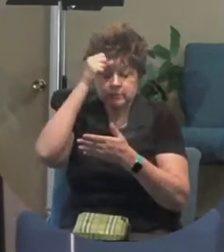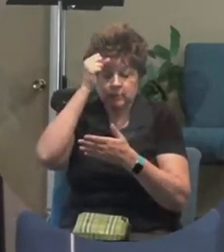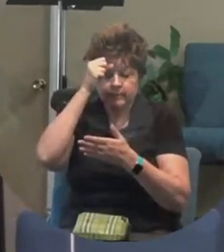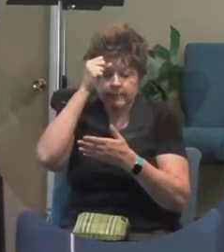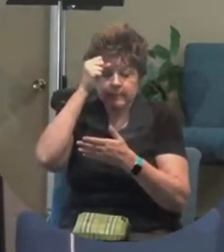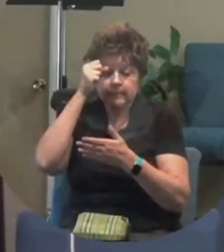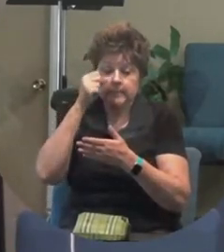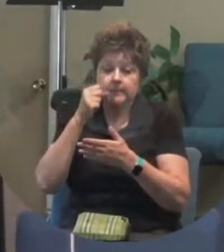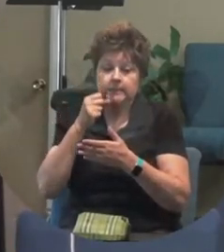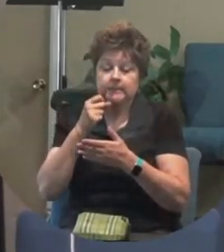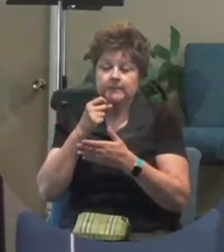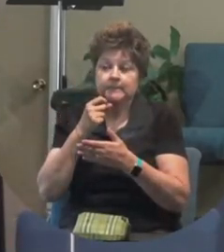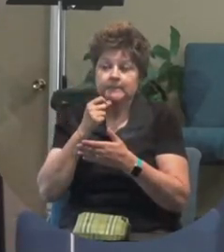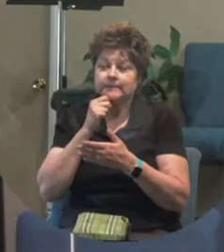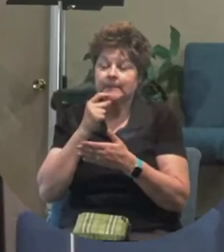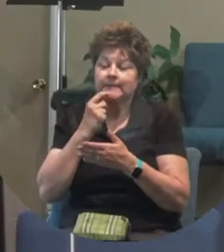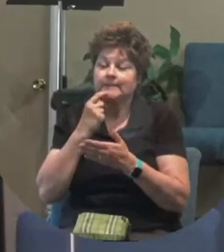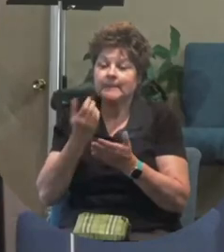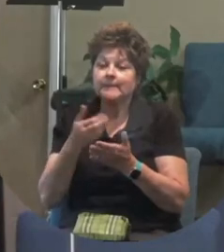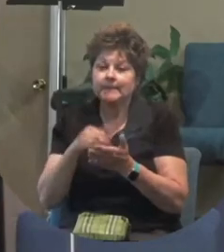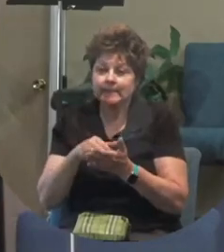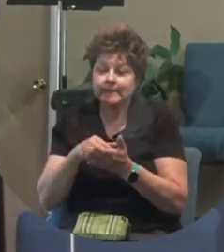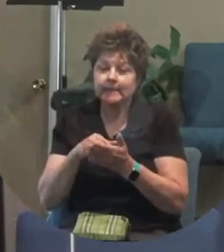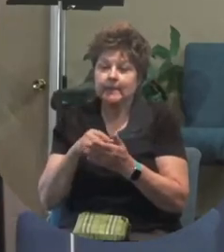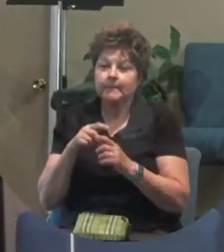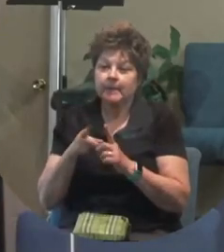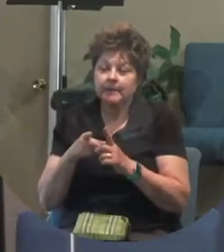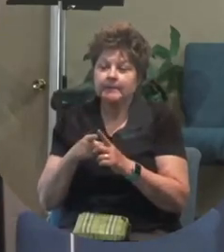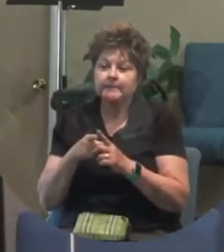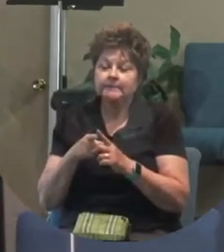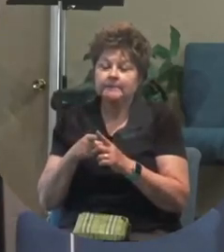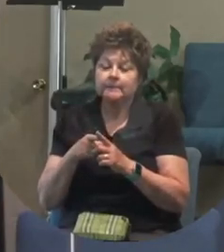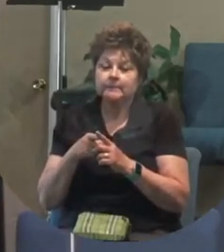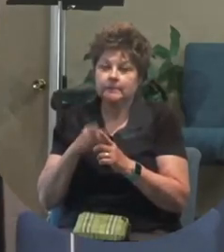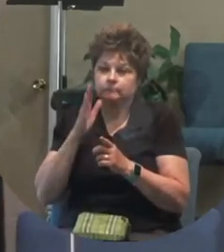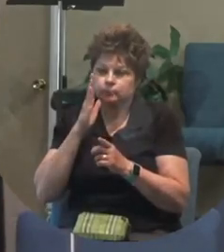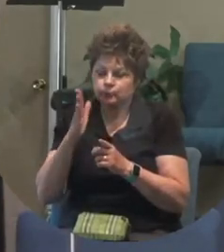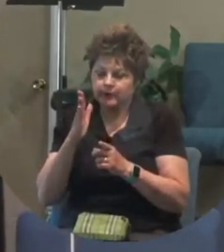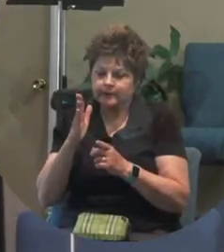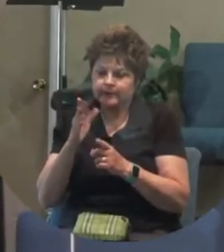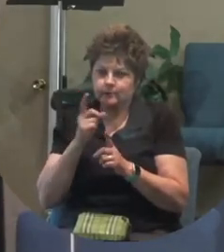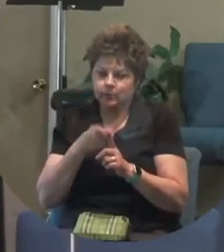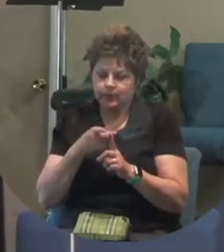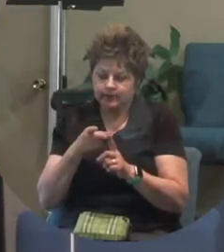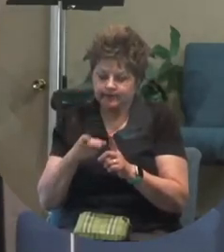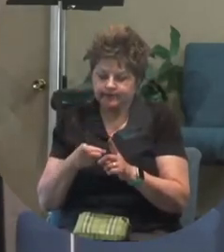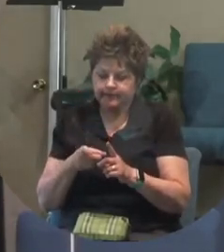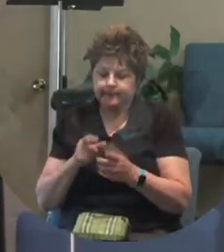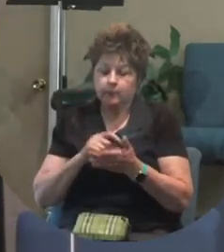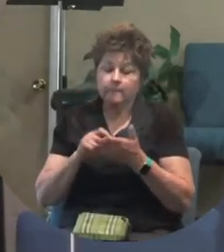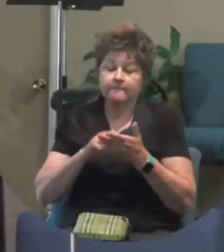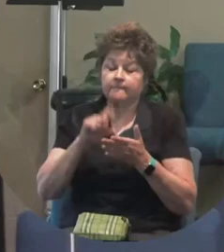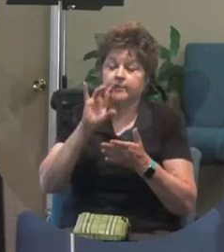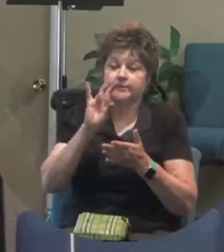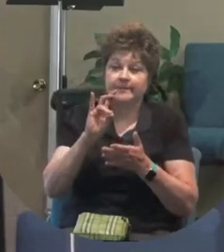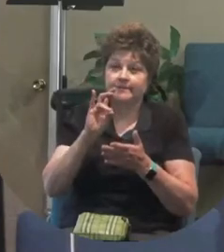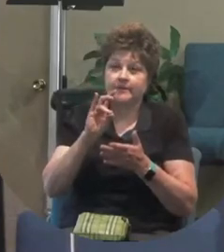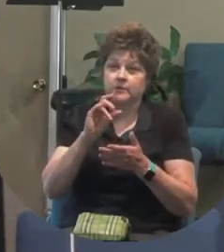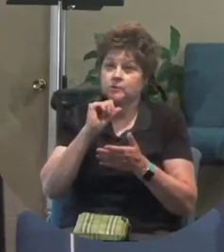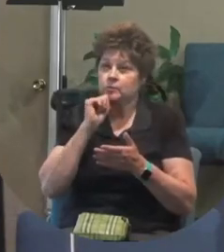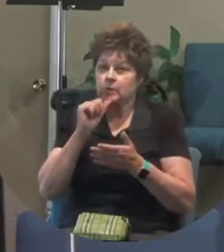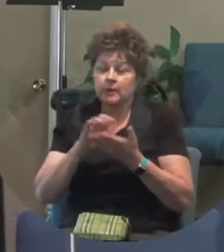not going to reiterate it, but he's going to drive the point home. So he begins in verse 7, do not be